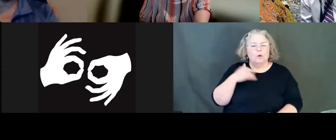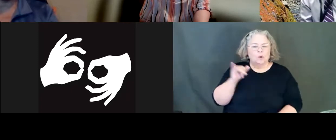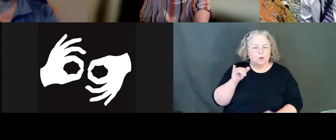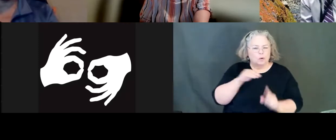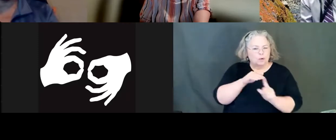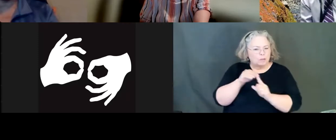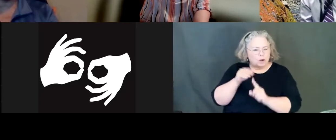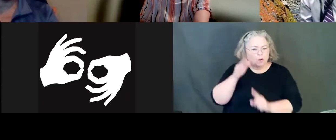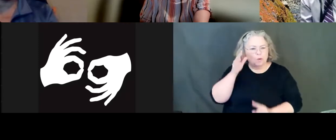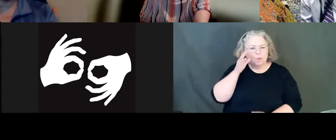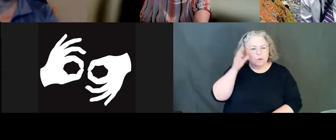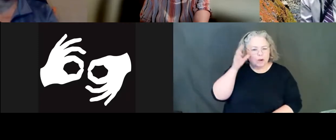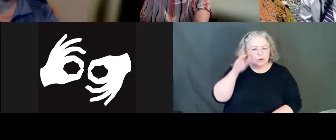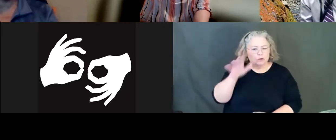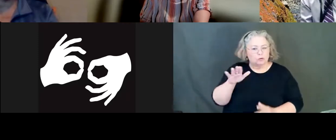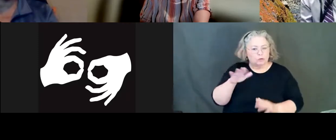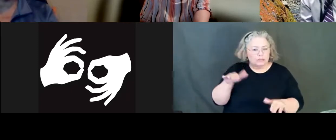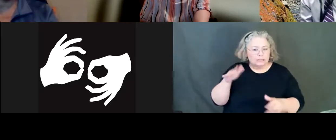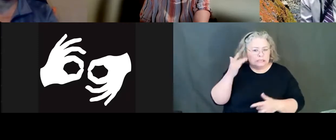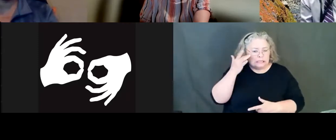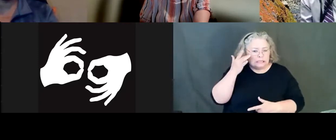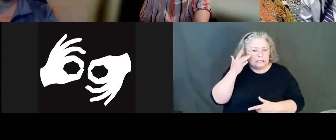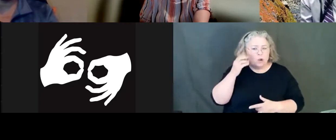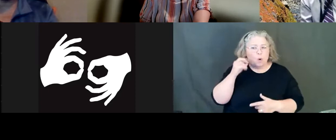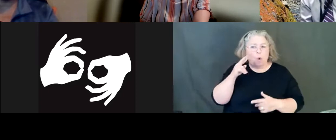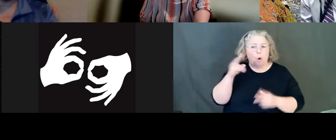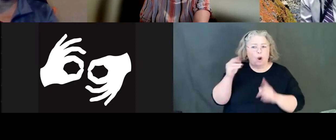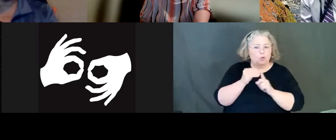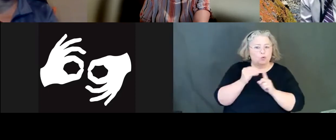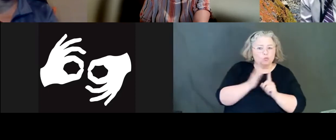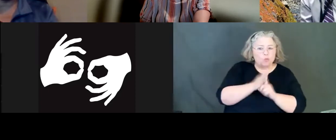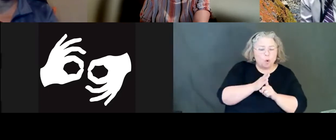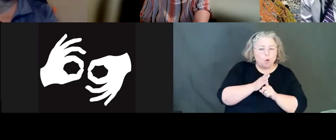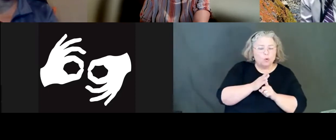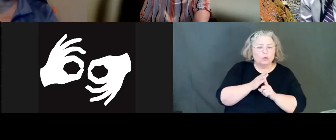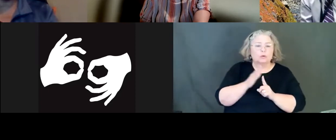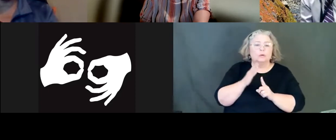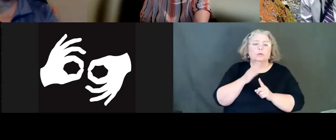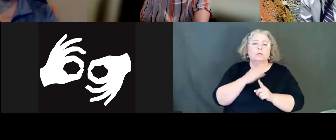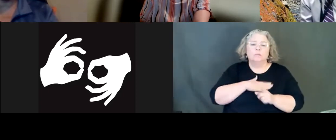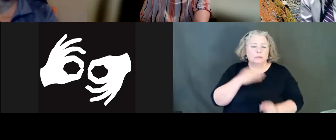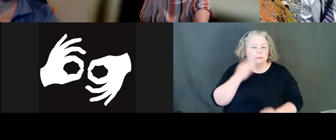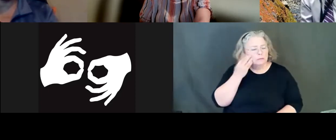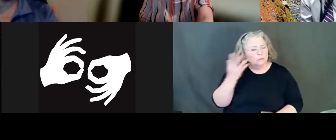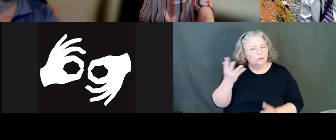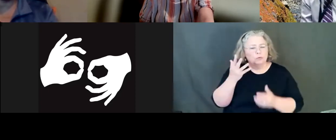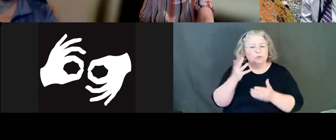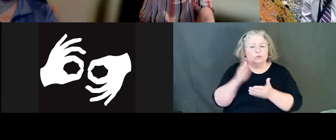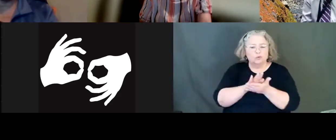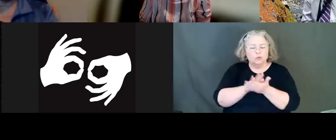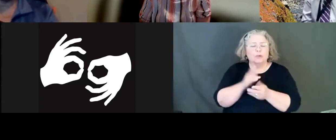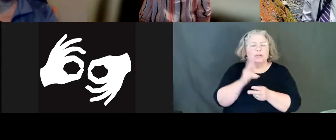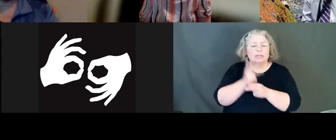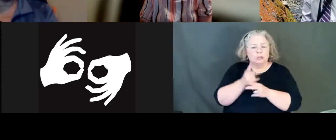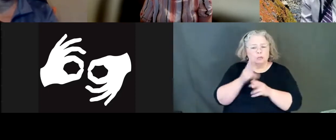remind parents, if your child is sick, if your child has been exposed, that you do inform the school and keep your child at home.